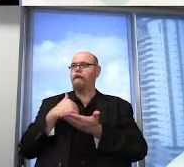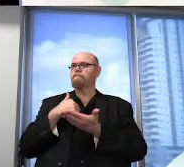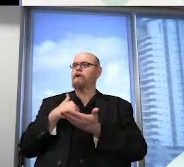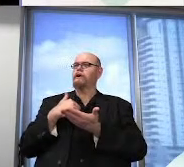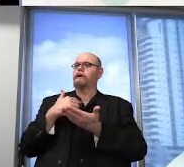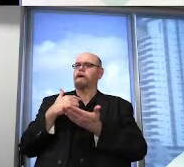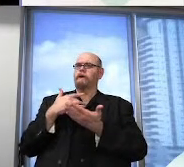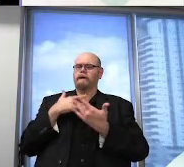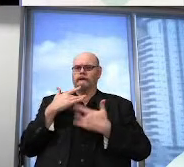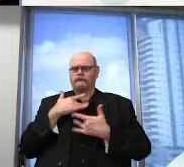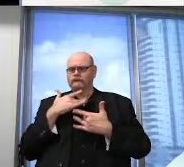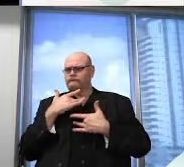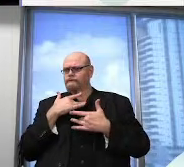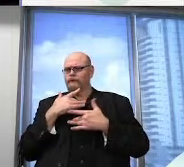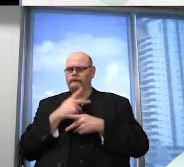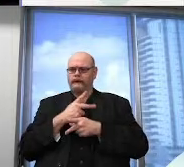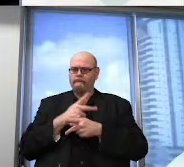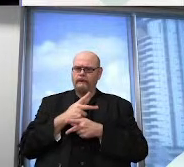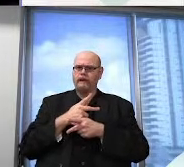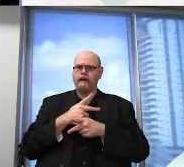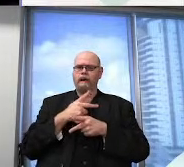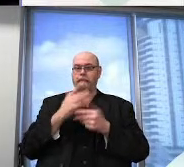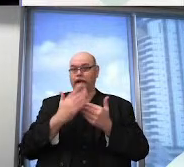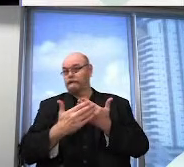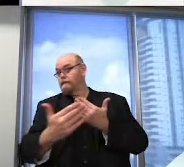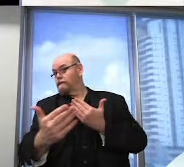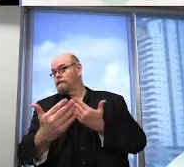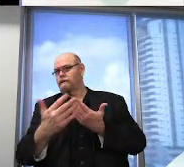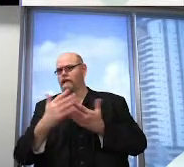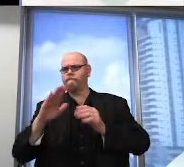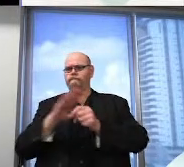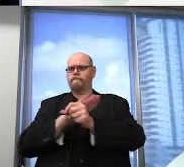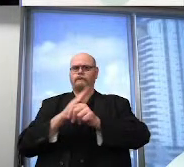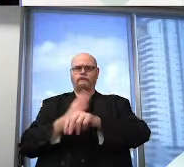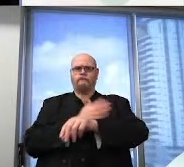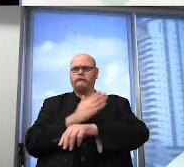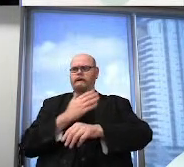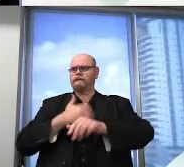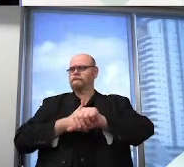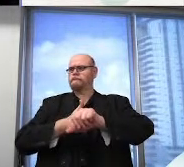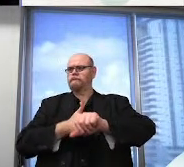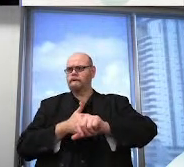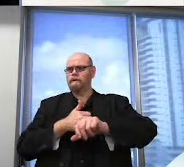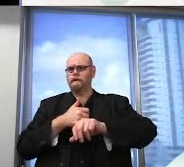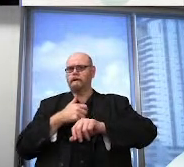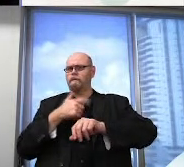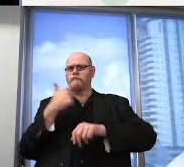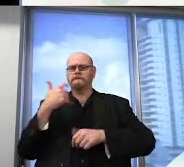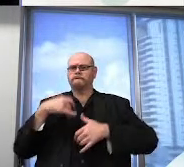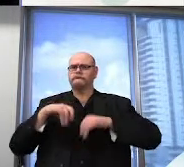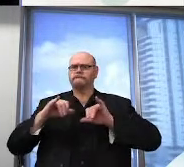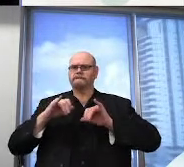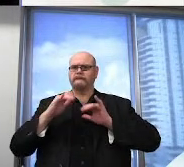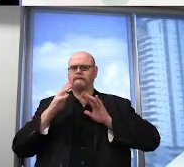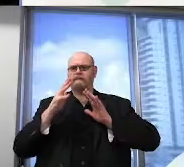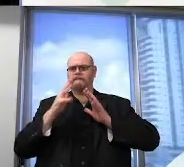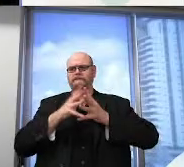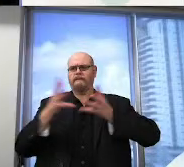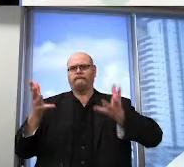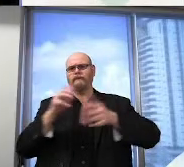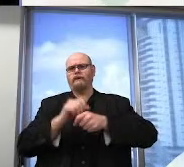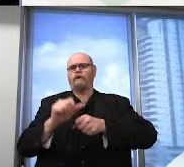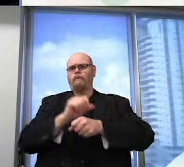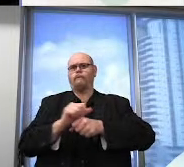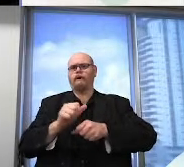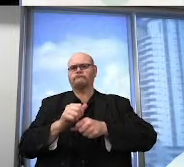clearing. I'm just cautious about us trying to claim a full remediated state when we're talking there's significant work still has to happen